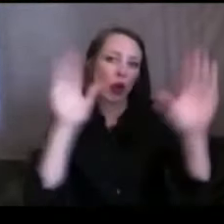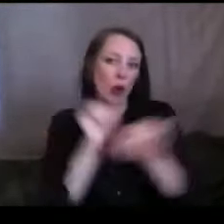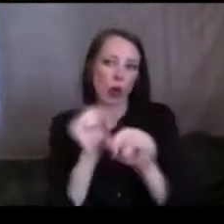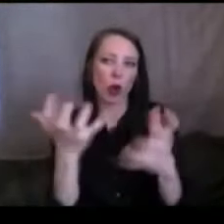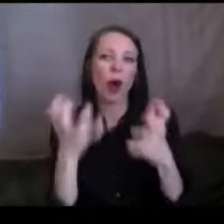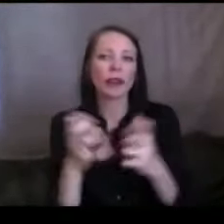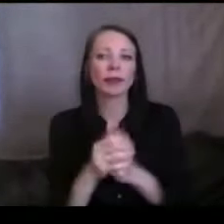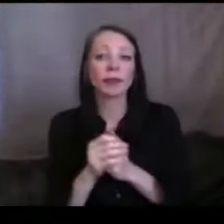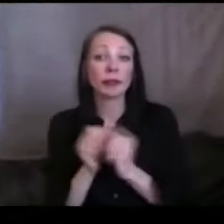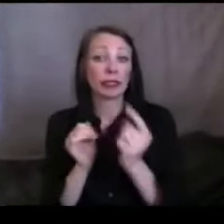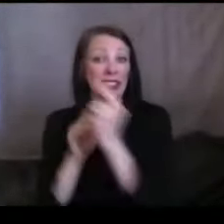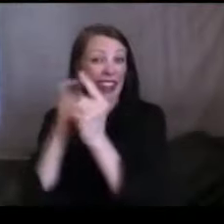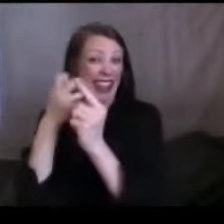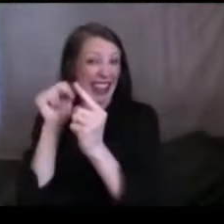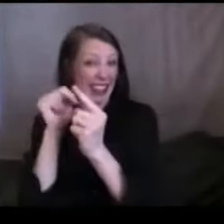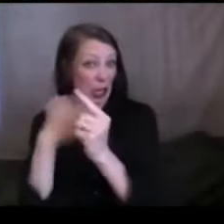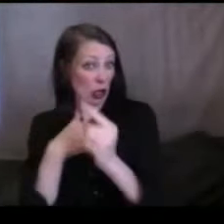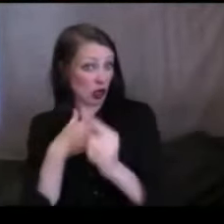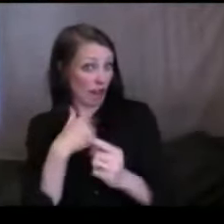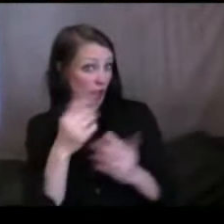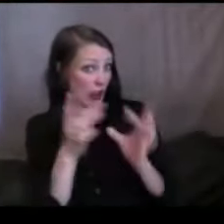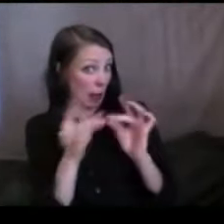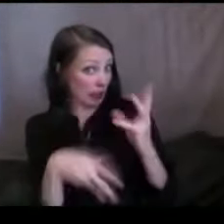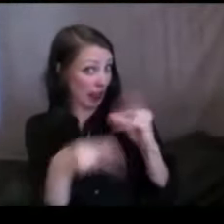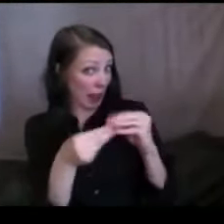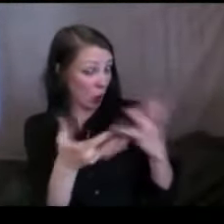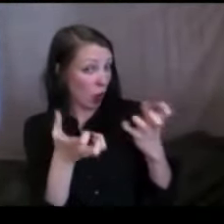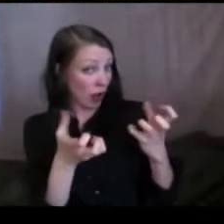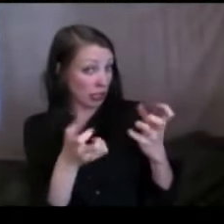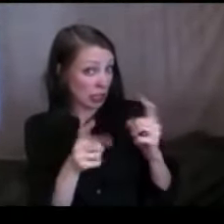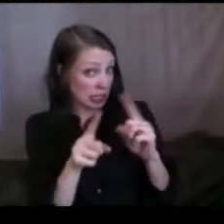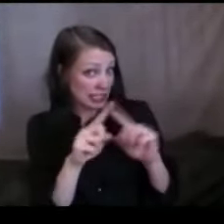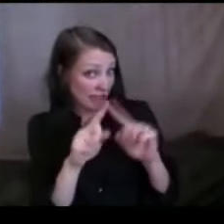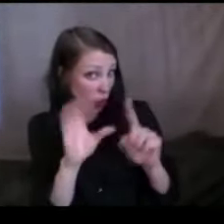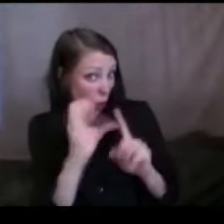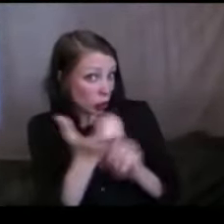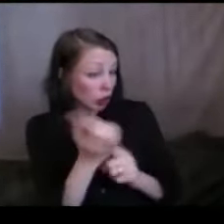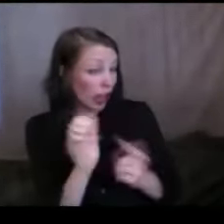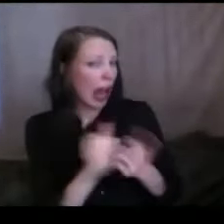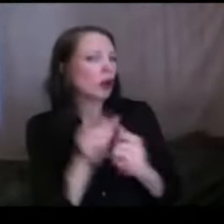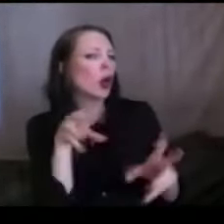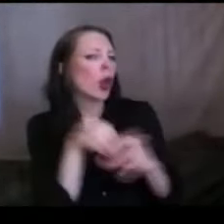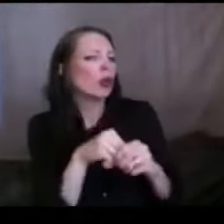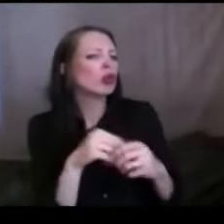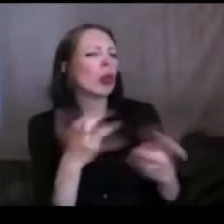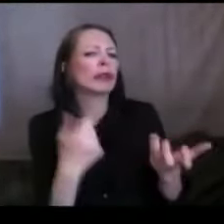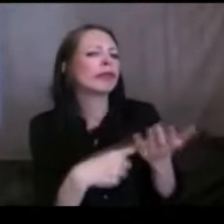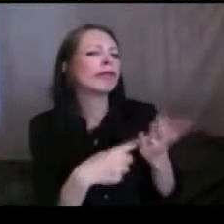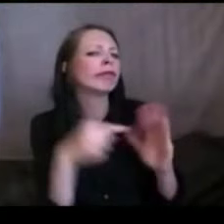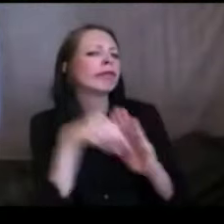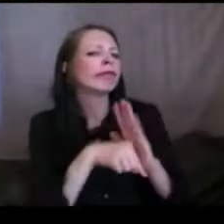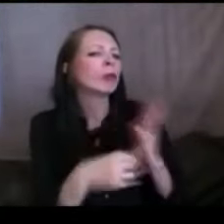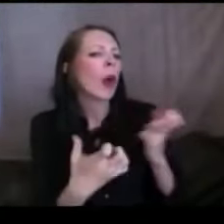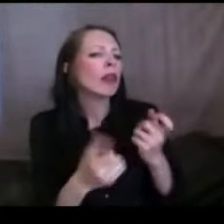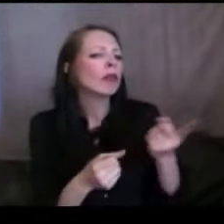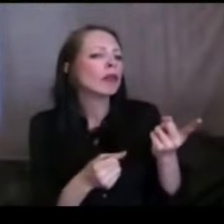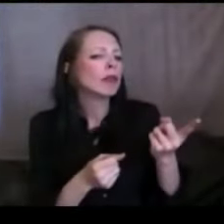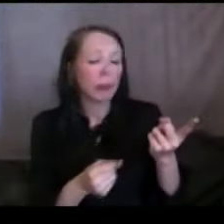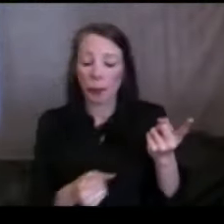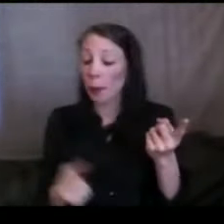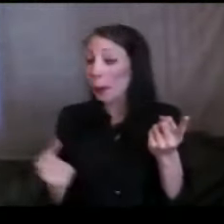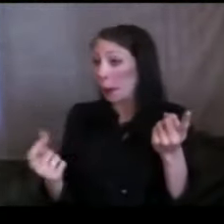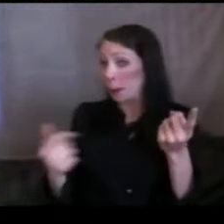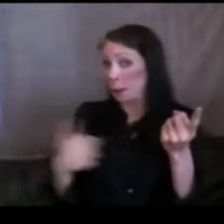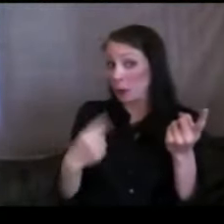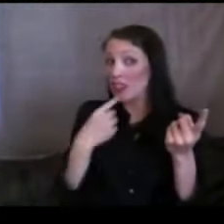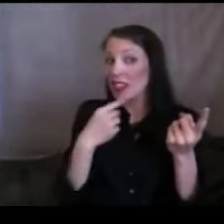Jody, any thoughts on dealing with different cultures within your plant? So I would say that I've been